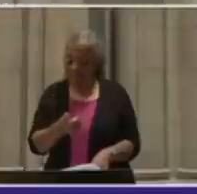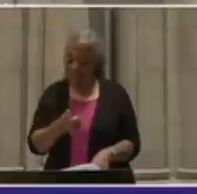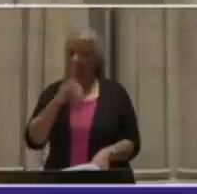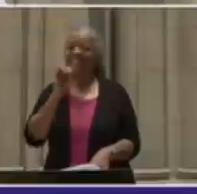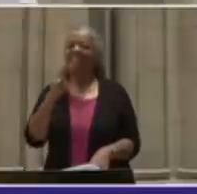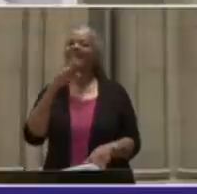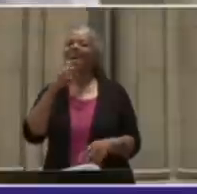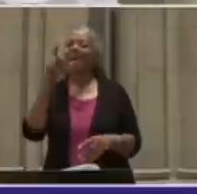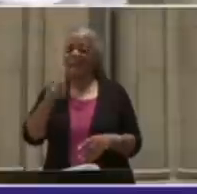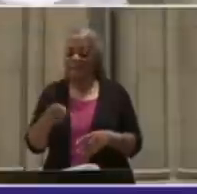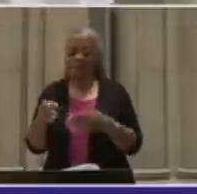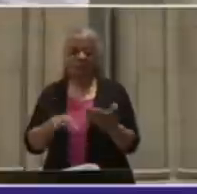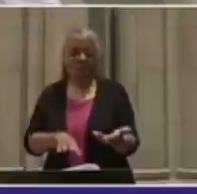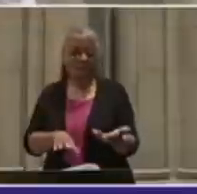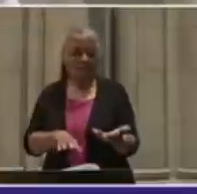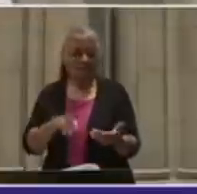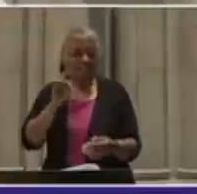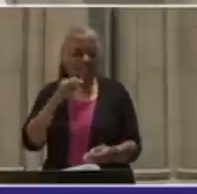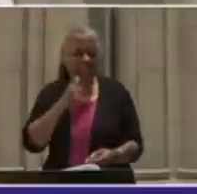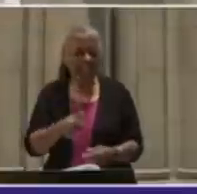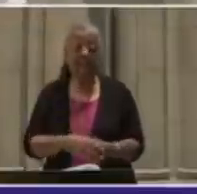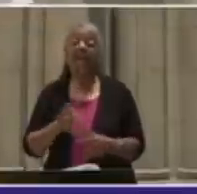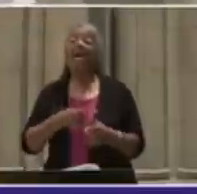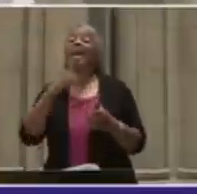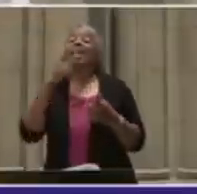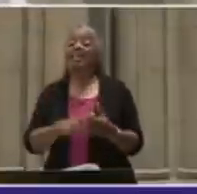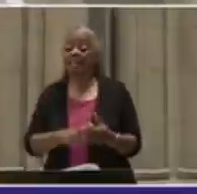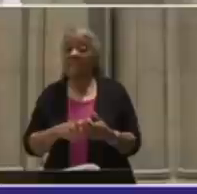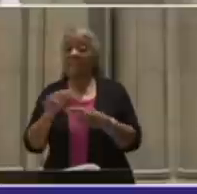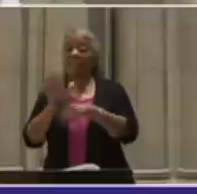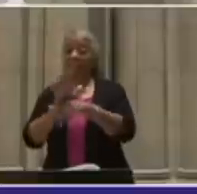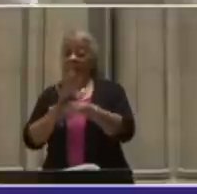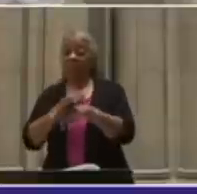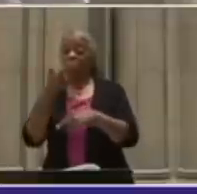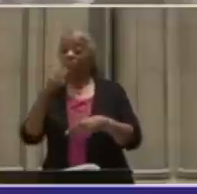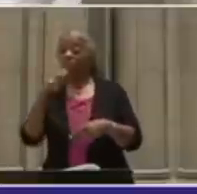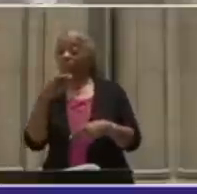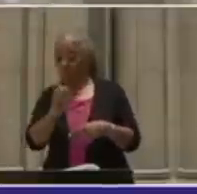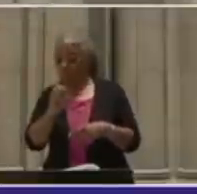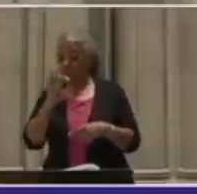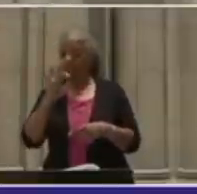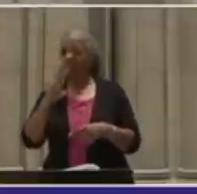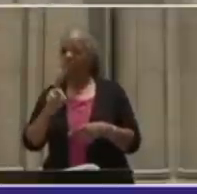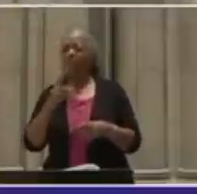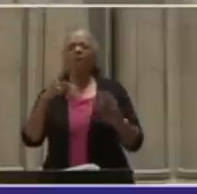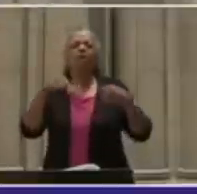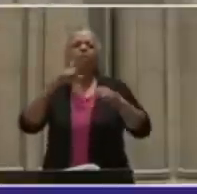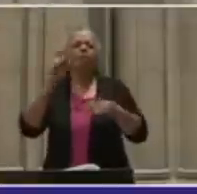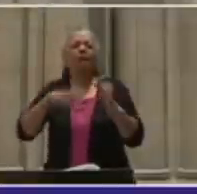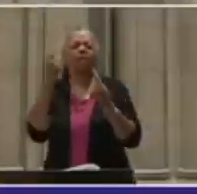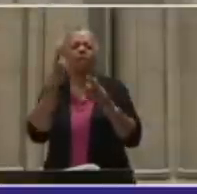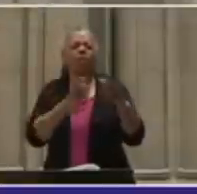did not have to die. And then the video of George Floyd. See, you can't understand what's going on in